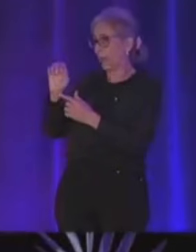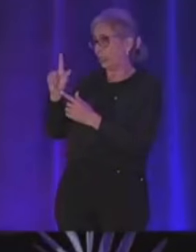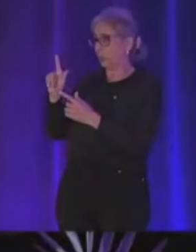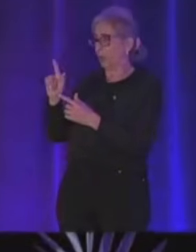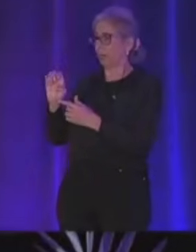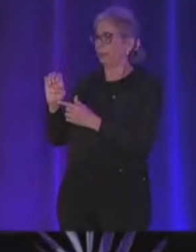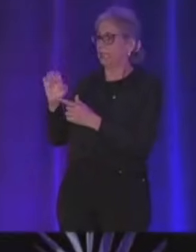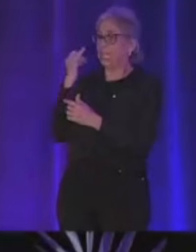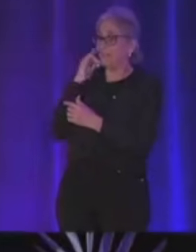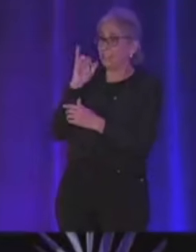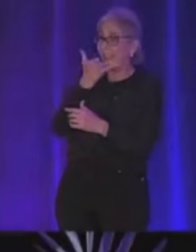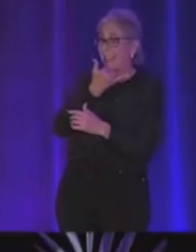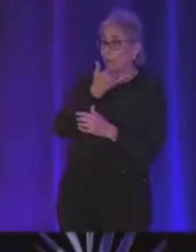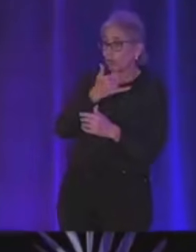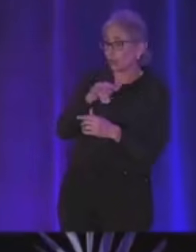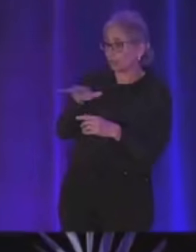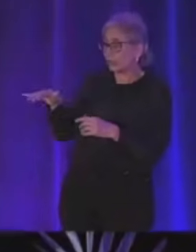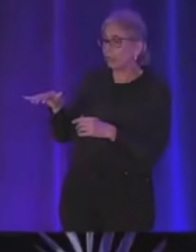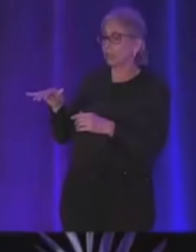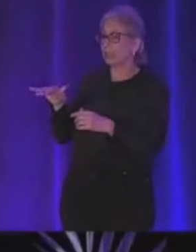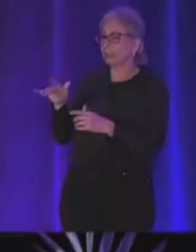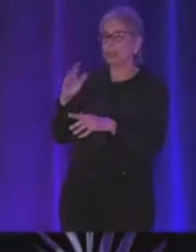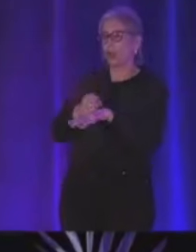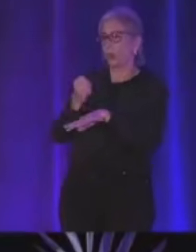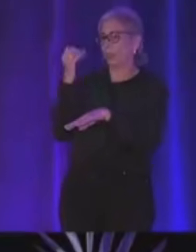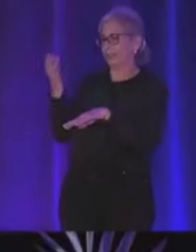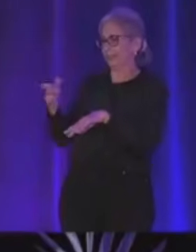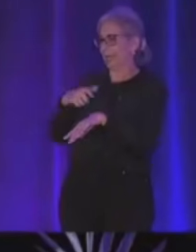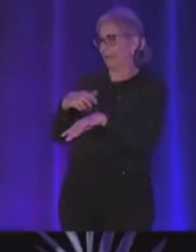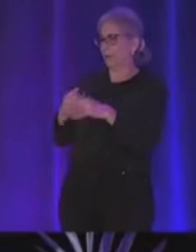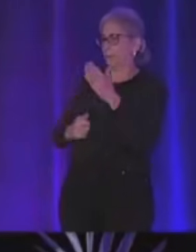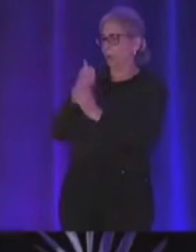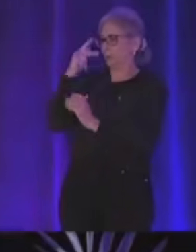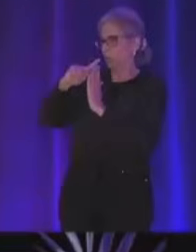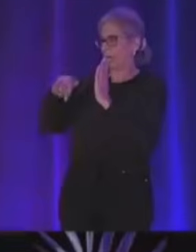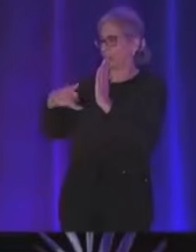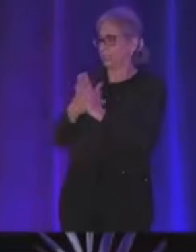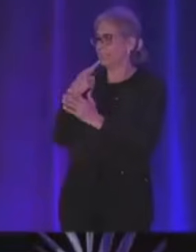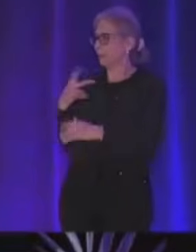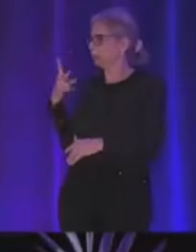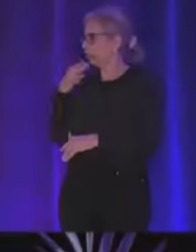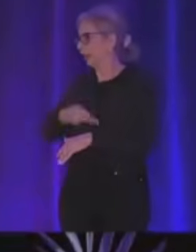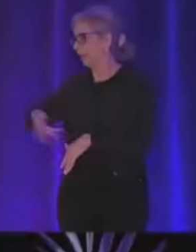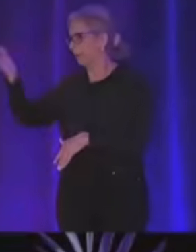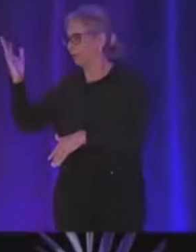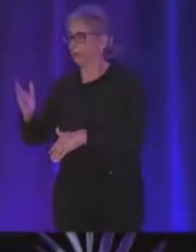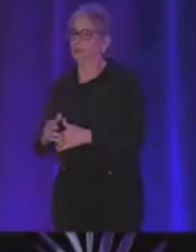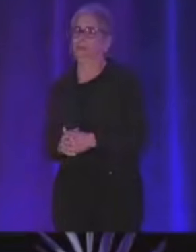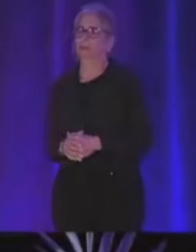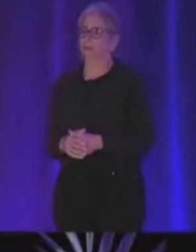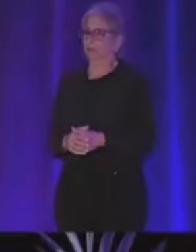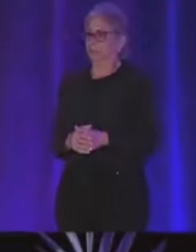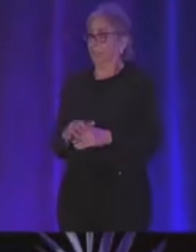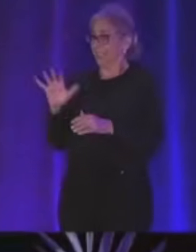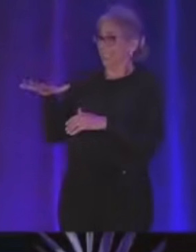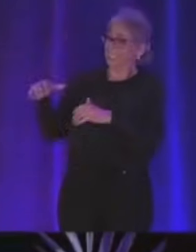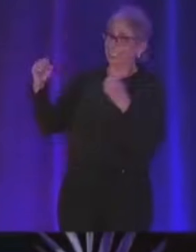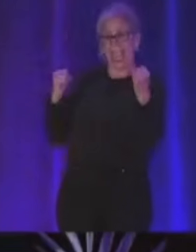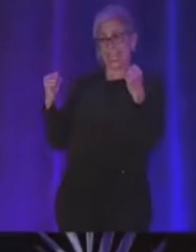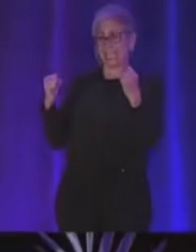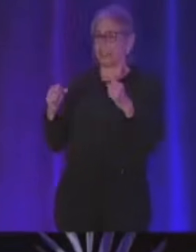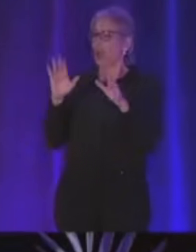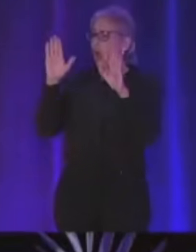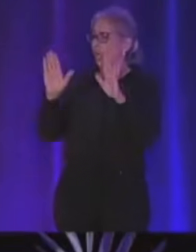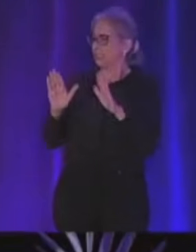type error in your node modules, which is like a total waste of time for most projects. So this tells it to shut up about it and skip. Yay.